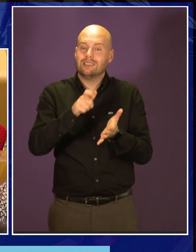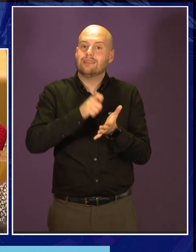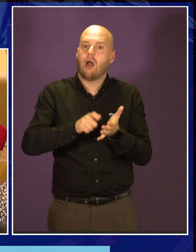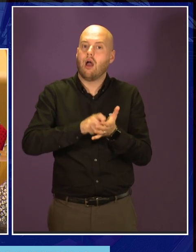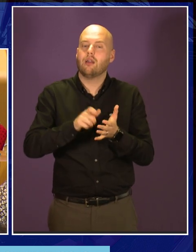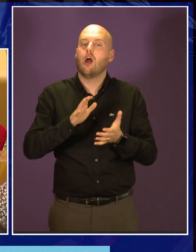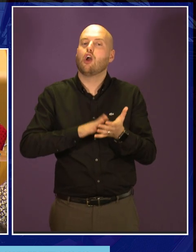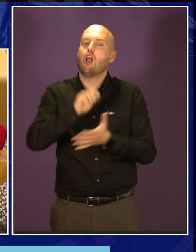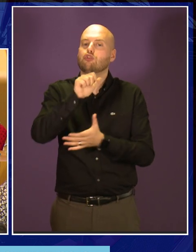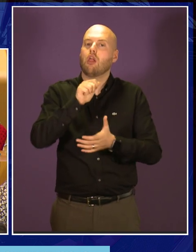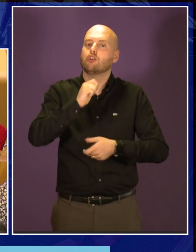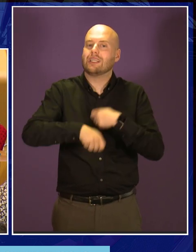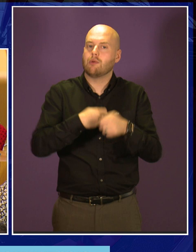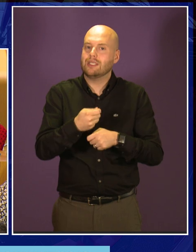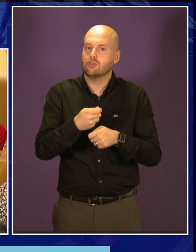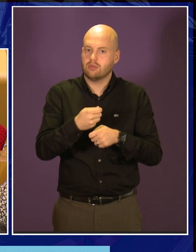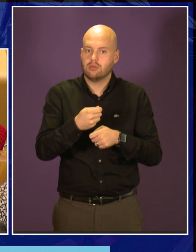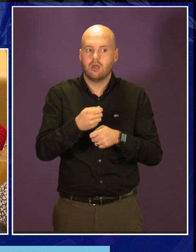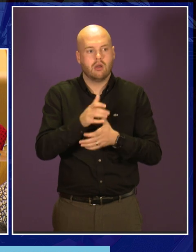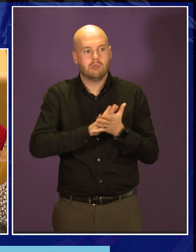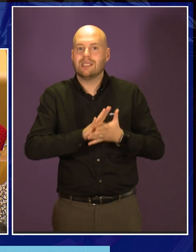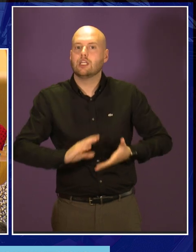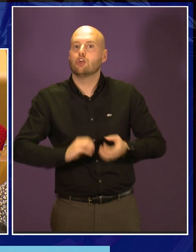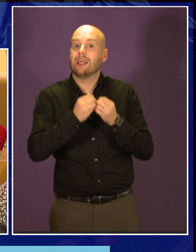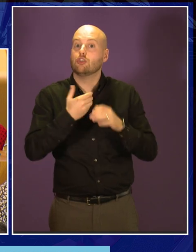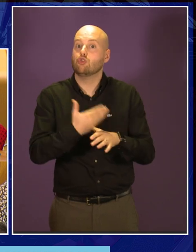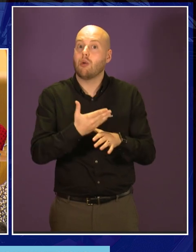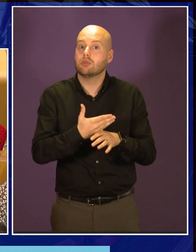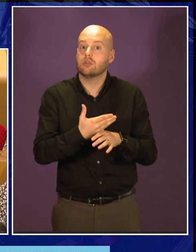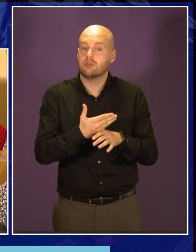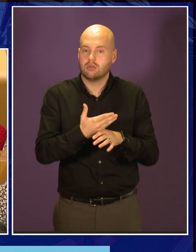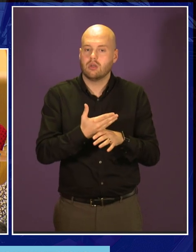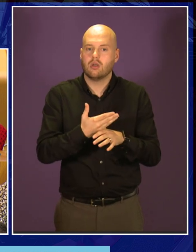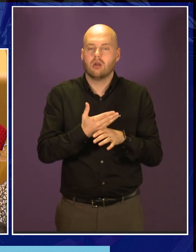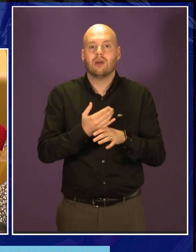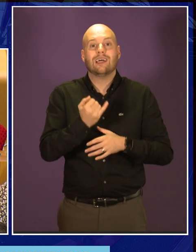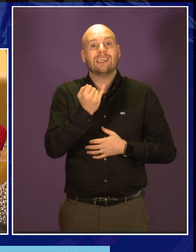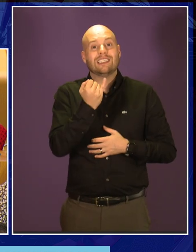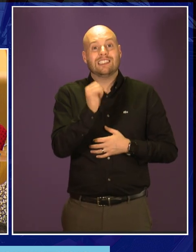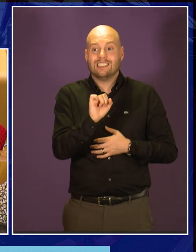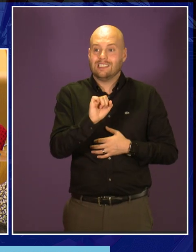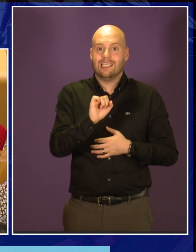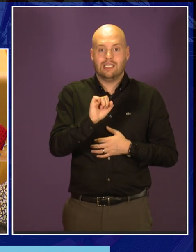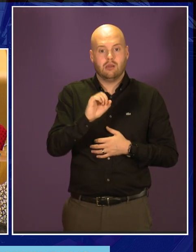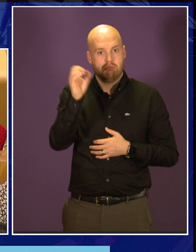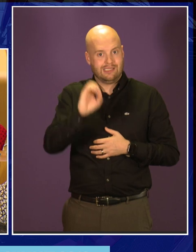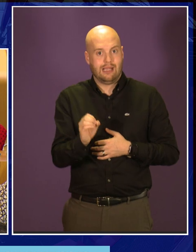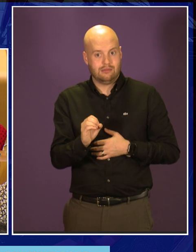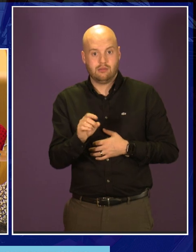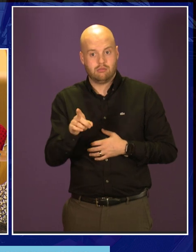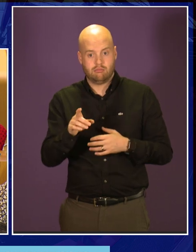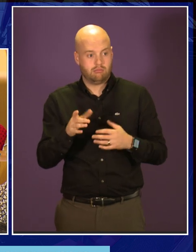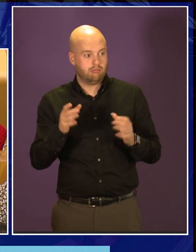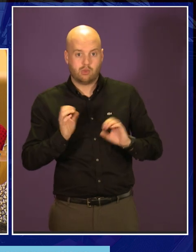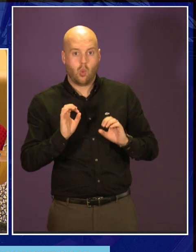into creating jobs. We have a country where we have over 60% are youth, untrained and unemployed. So we